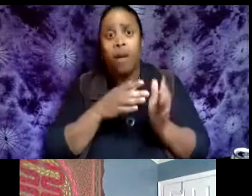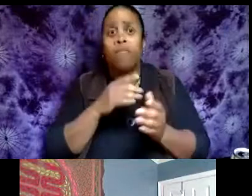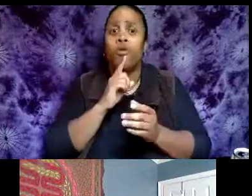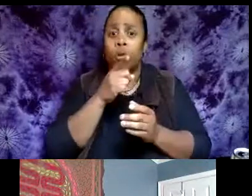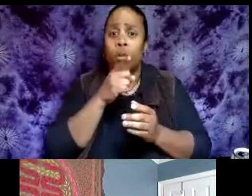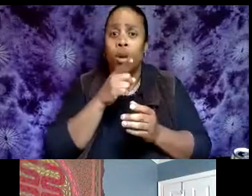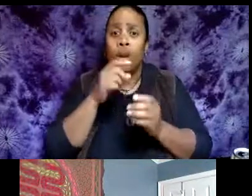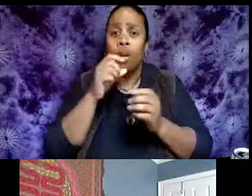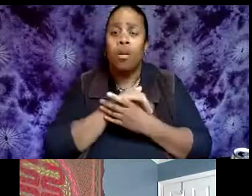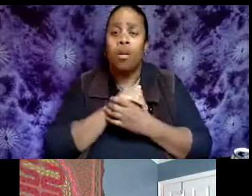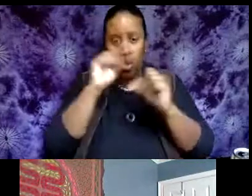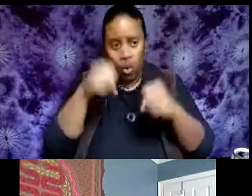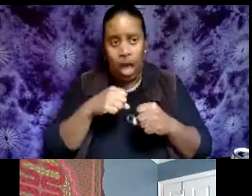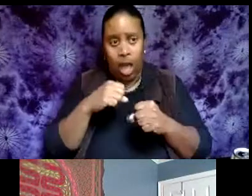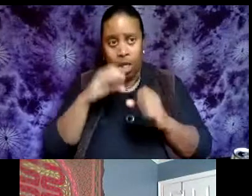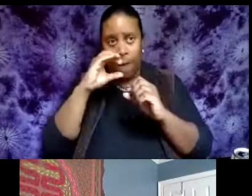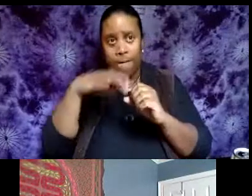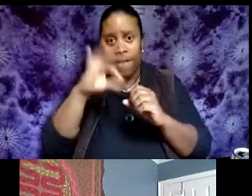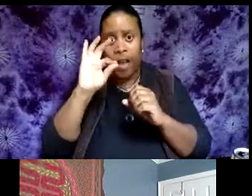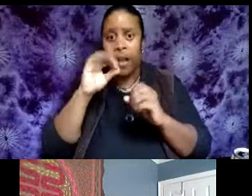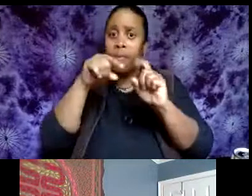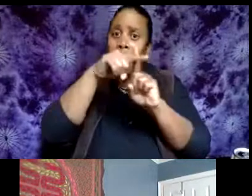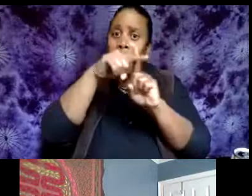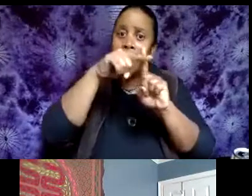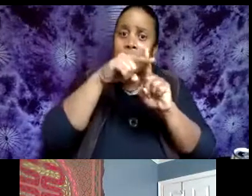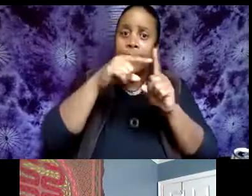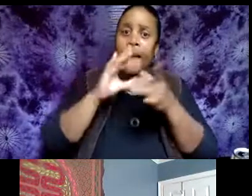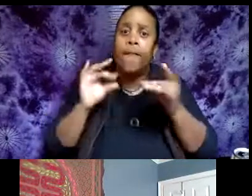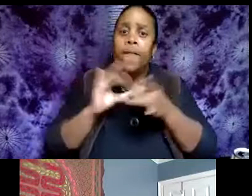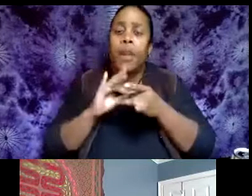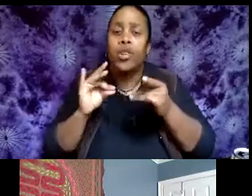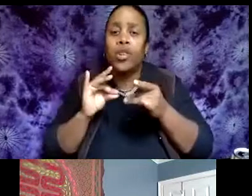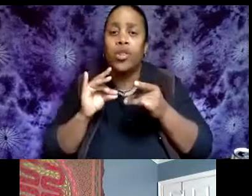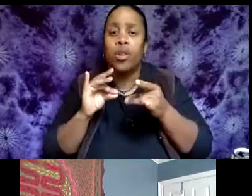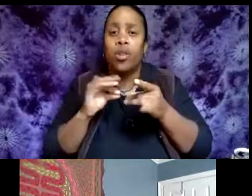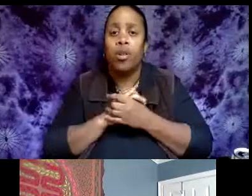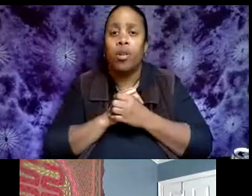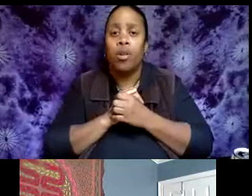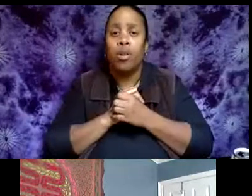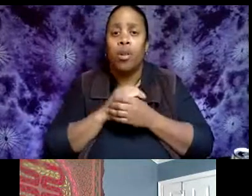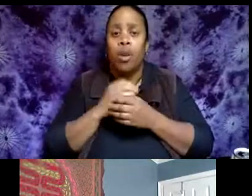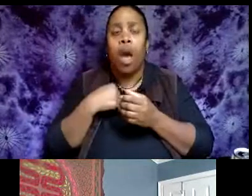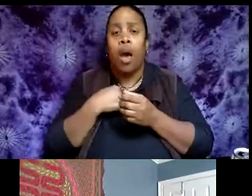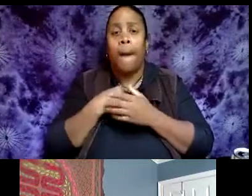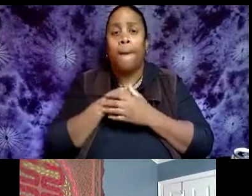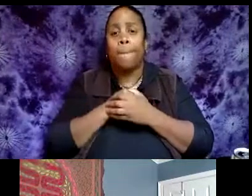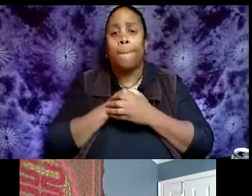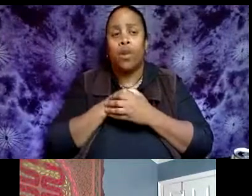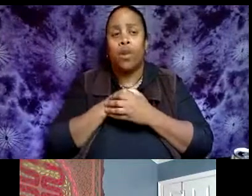affirmations too that you can play with embodying more deeply, and there are tricks for embodying it more deeply. And I would go looking for your language, but here's just an